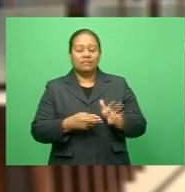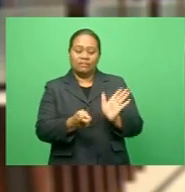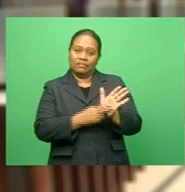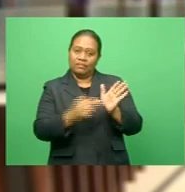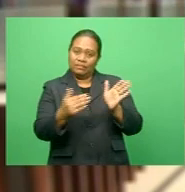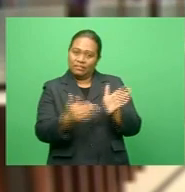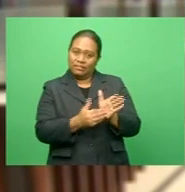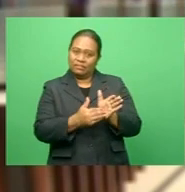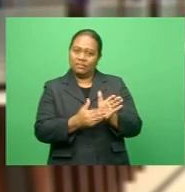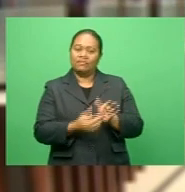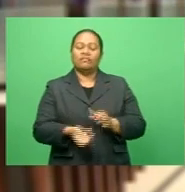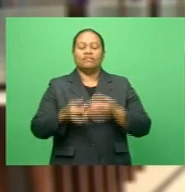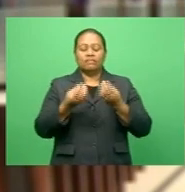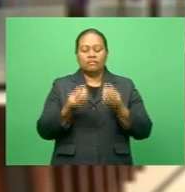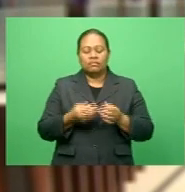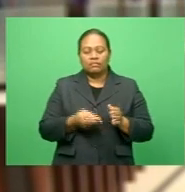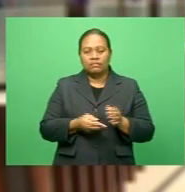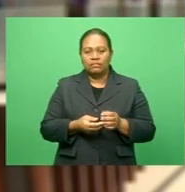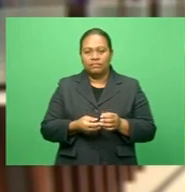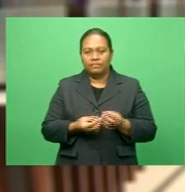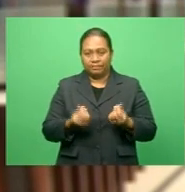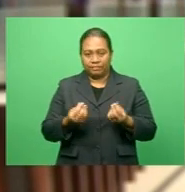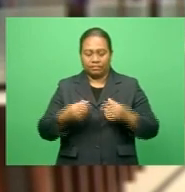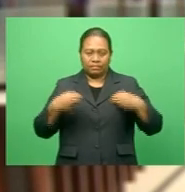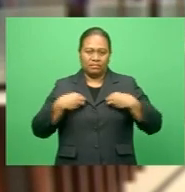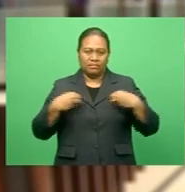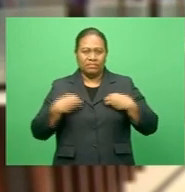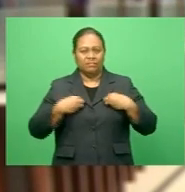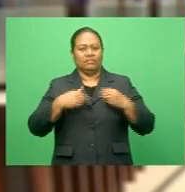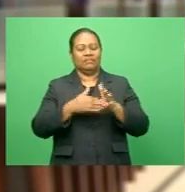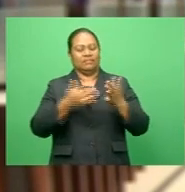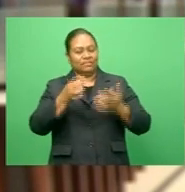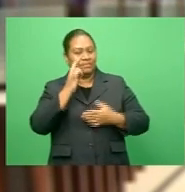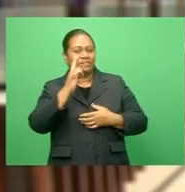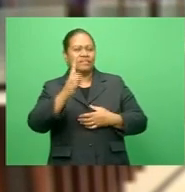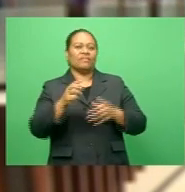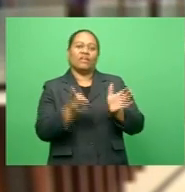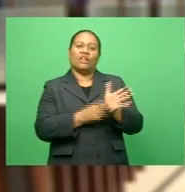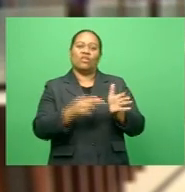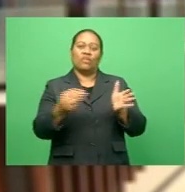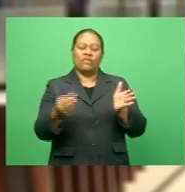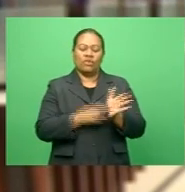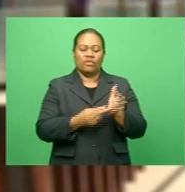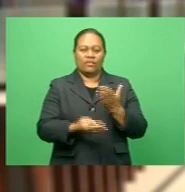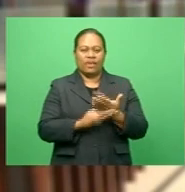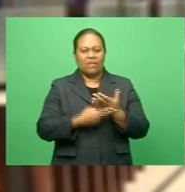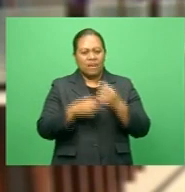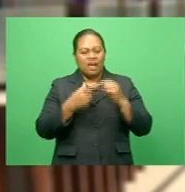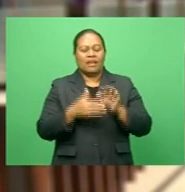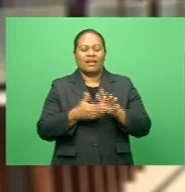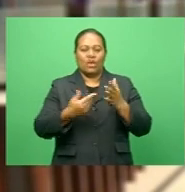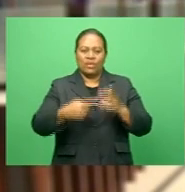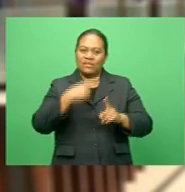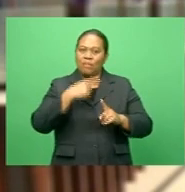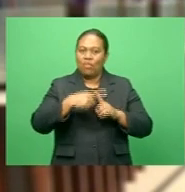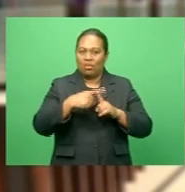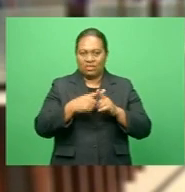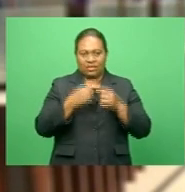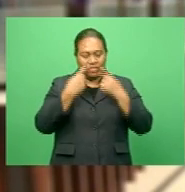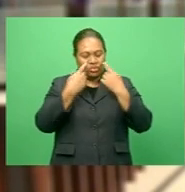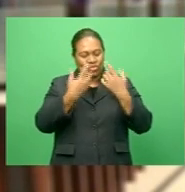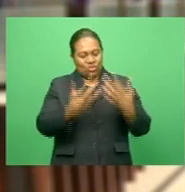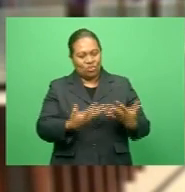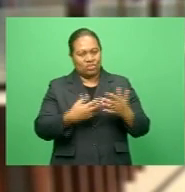Zealand's ANZ's business confidence and activity outlook numbers for November marked trade positive figures, both